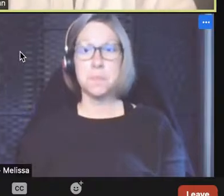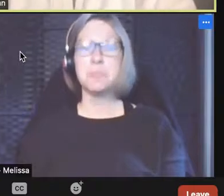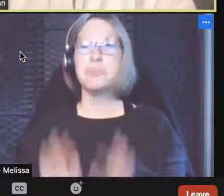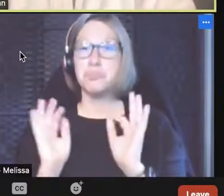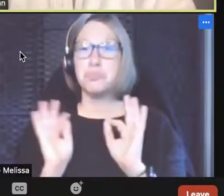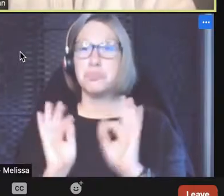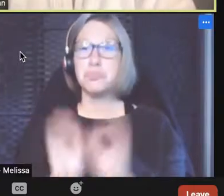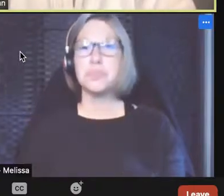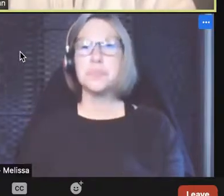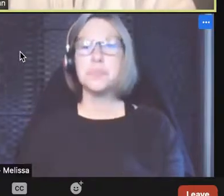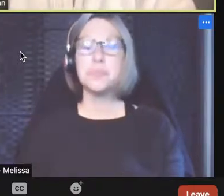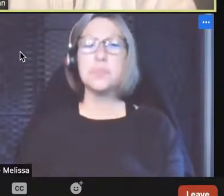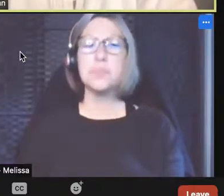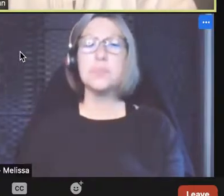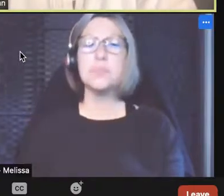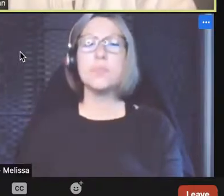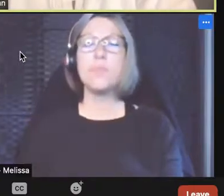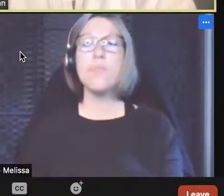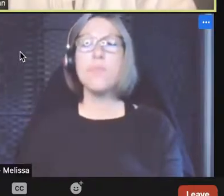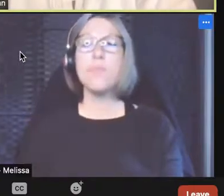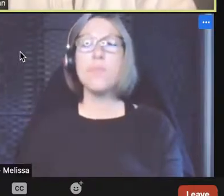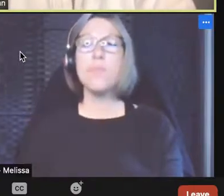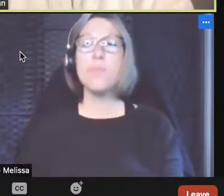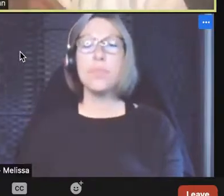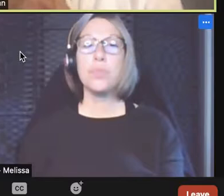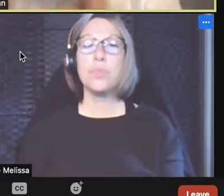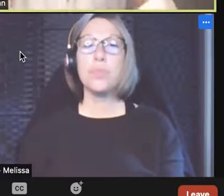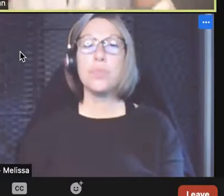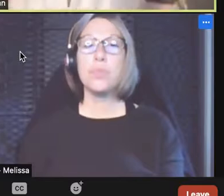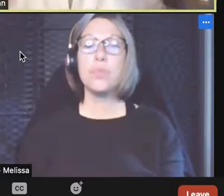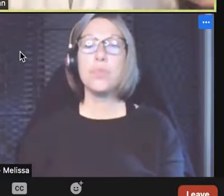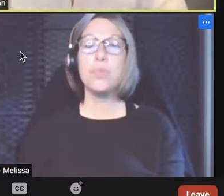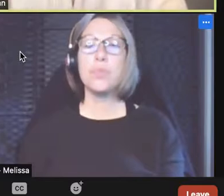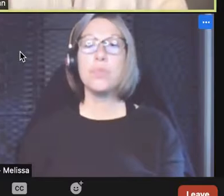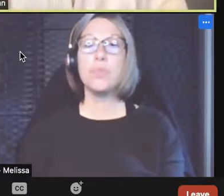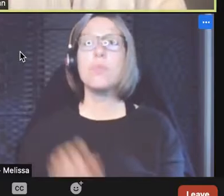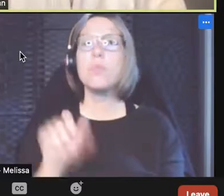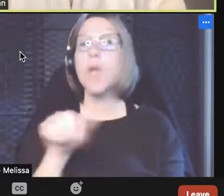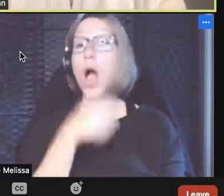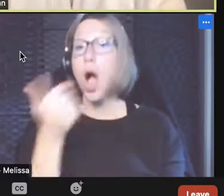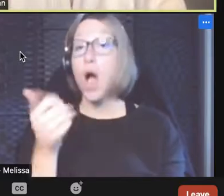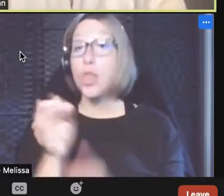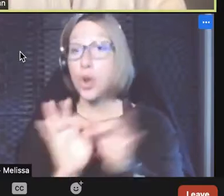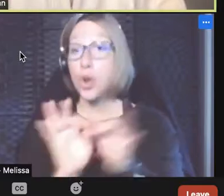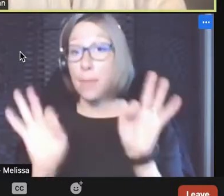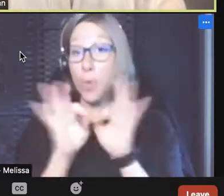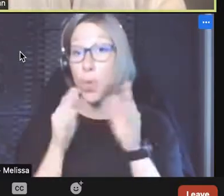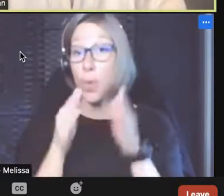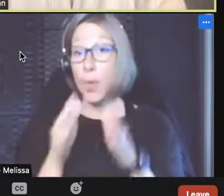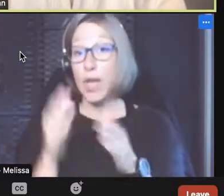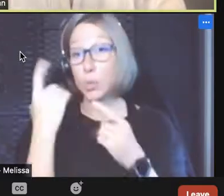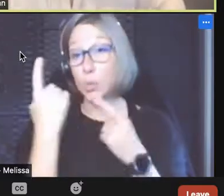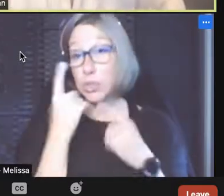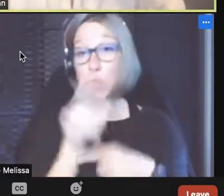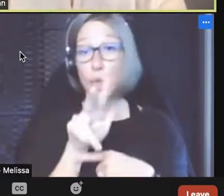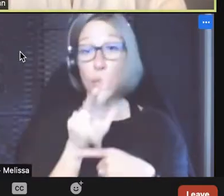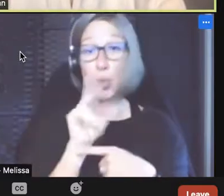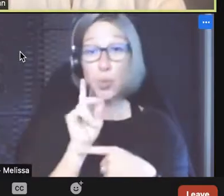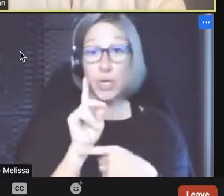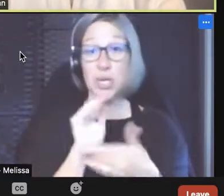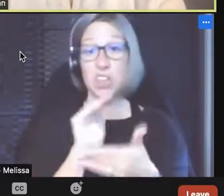Okay. All right, so let's look at another way, another important way to consider 3D or 2D. And now I'm going to